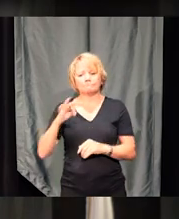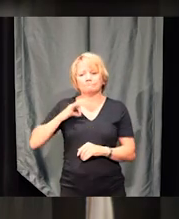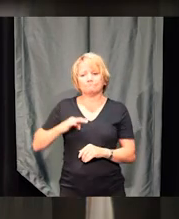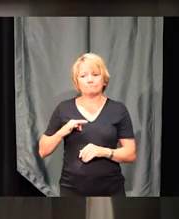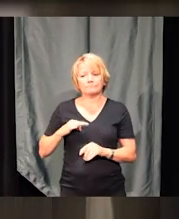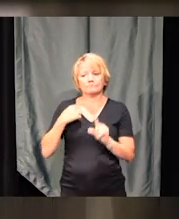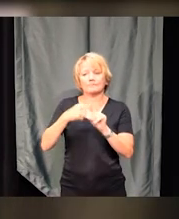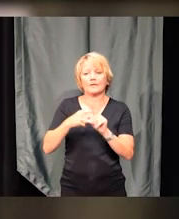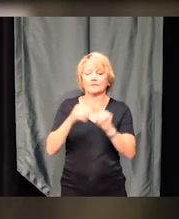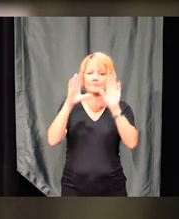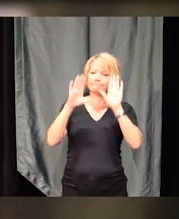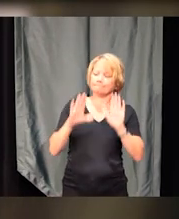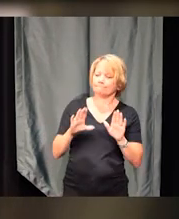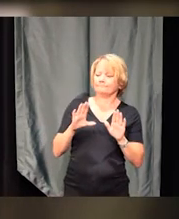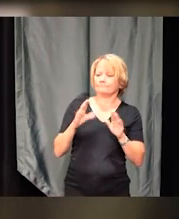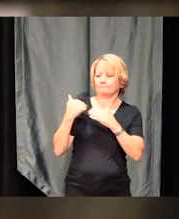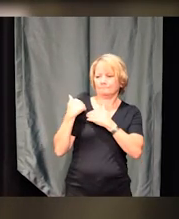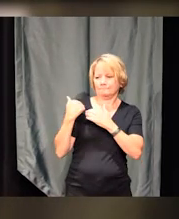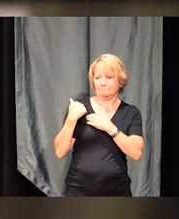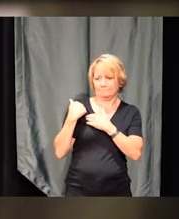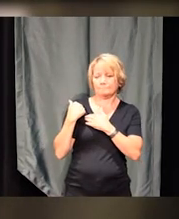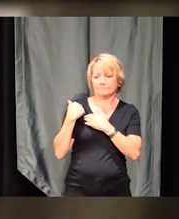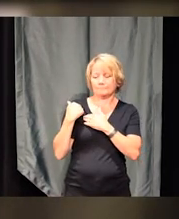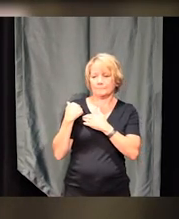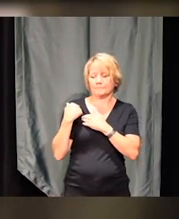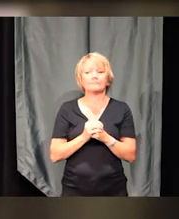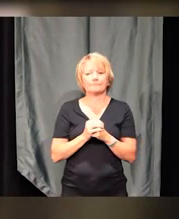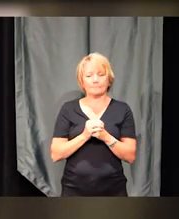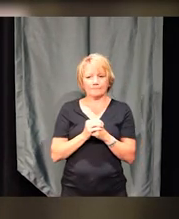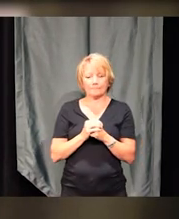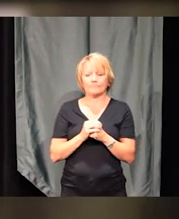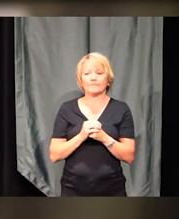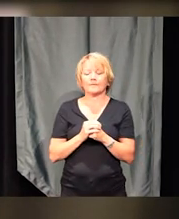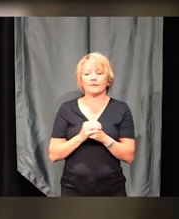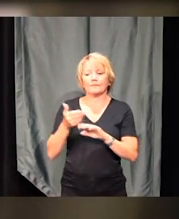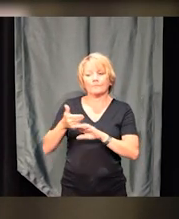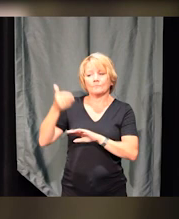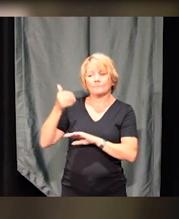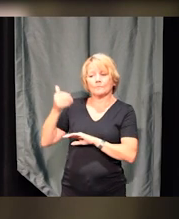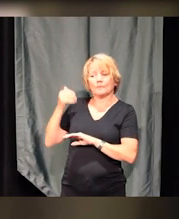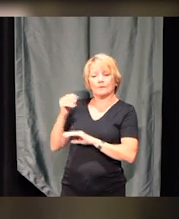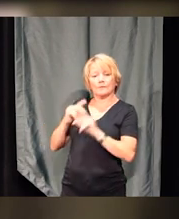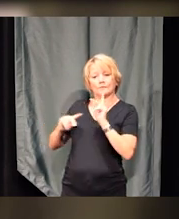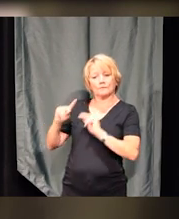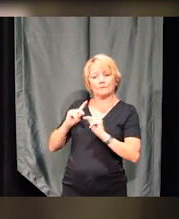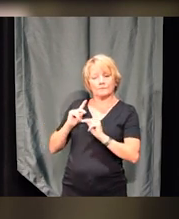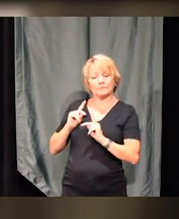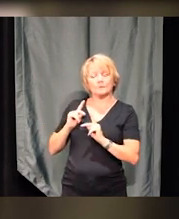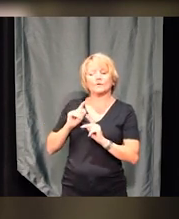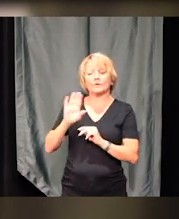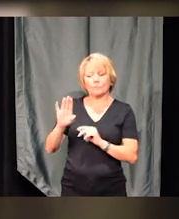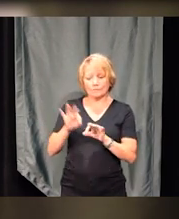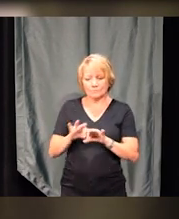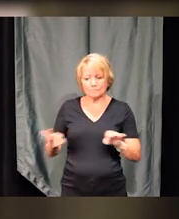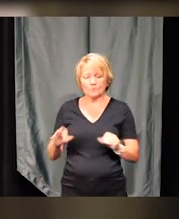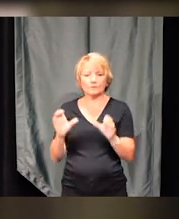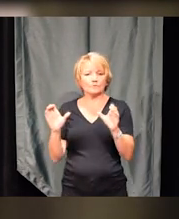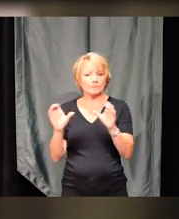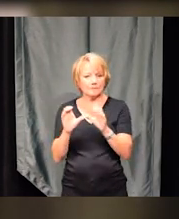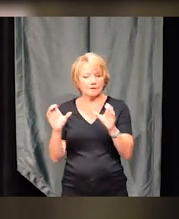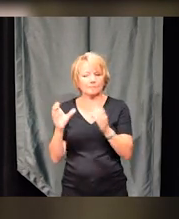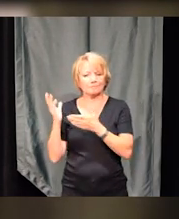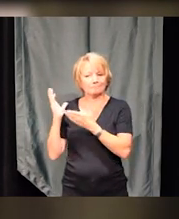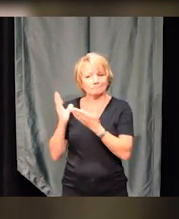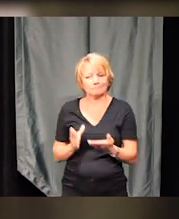responsibility. Because of those who have come before you, your degree or certificate carries with it the